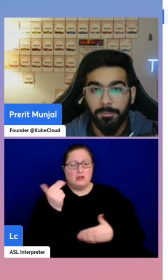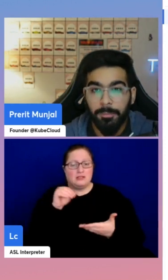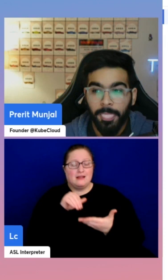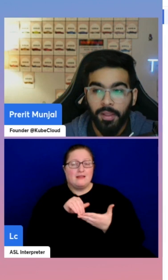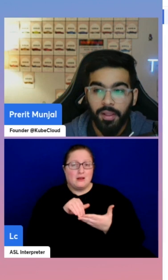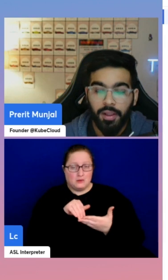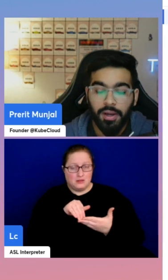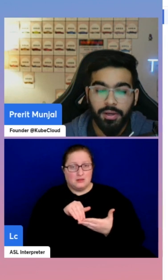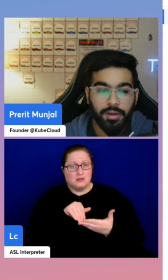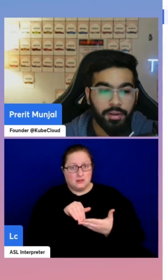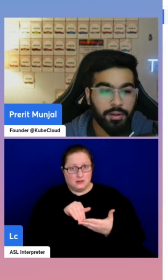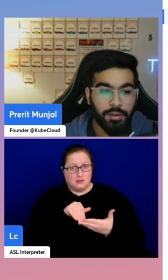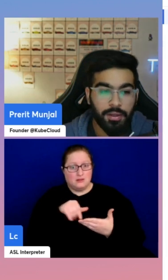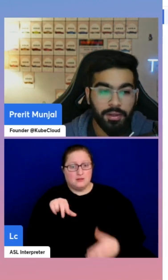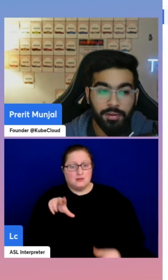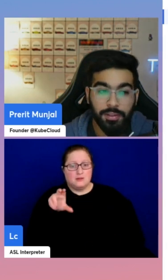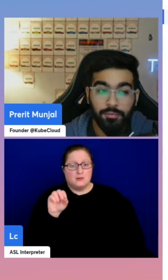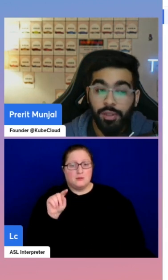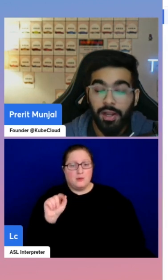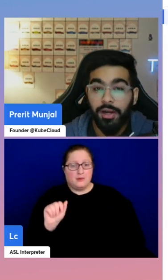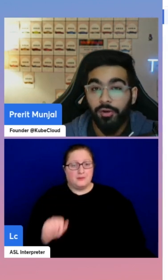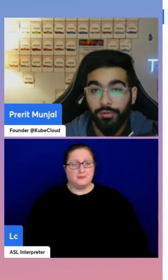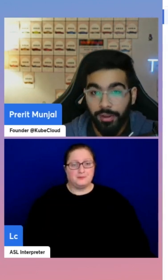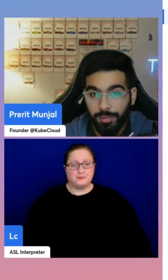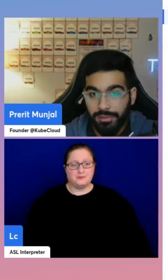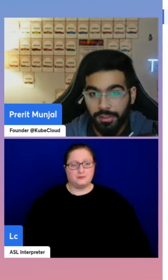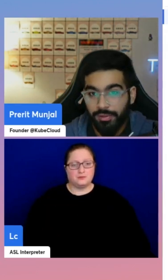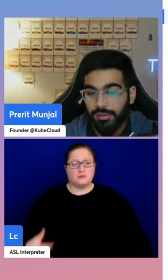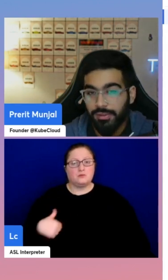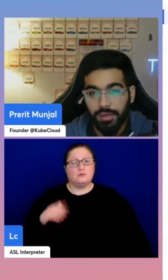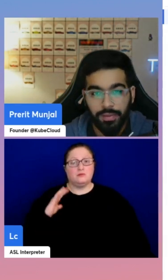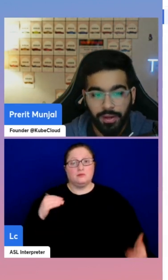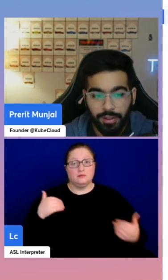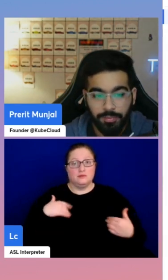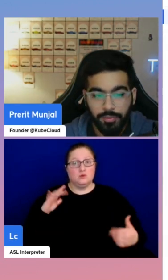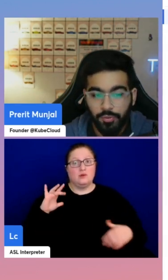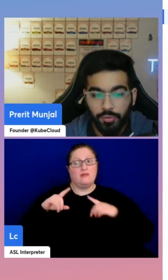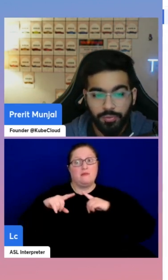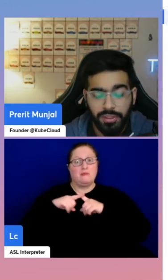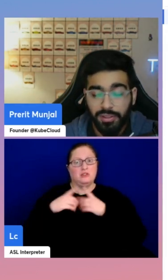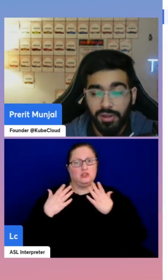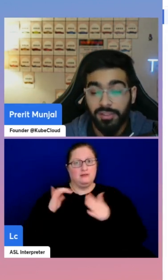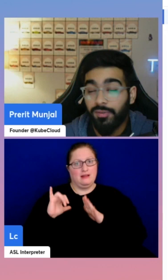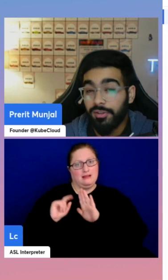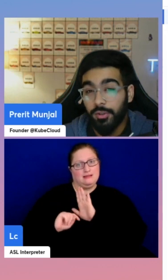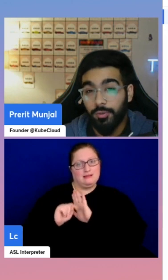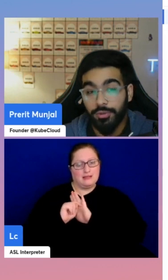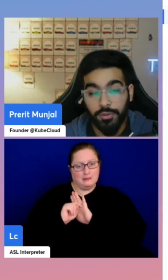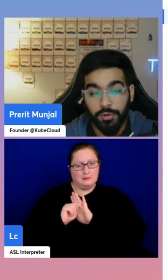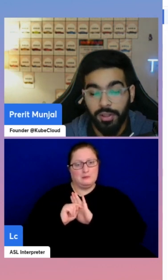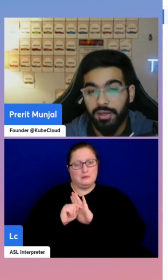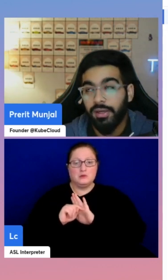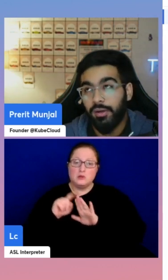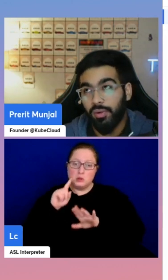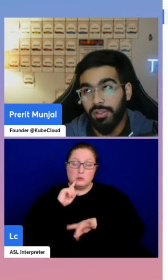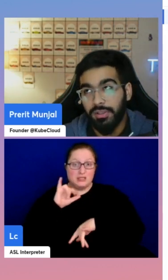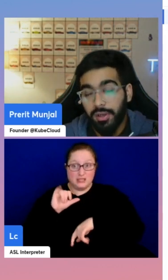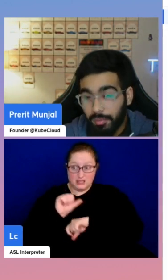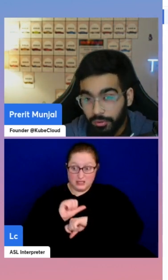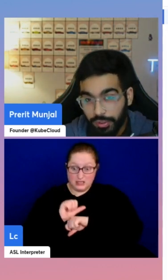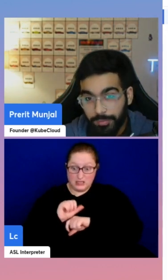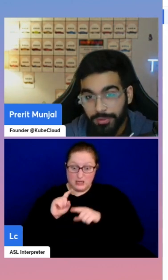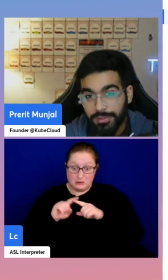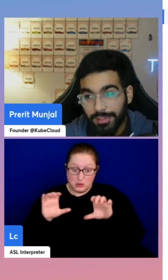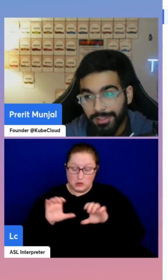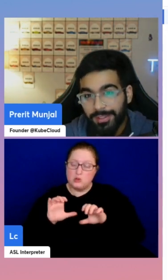quotas. Okay, and we had 25 plus services at that time, so the task was huge. Okay, and it took us